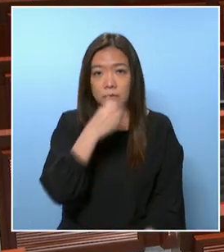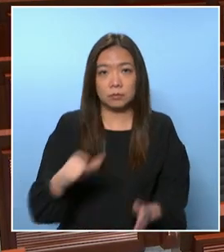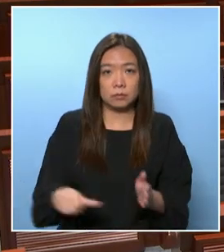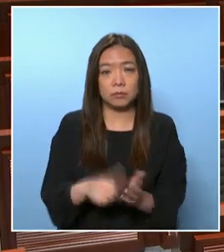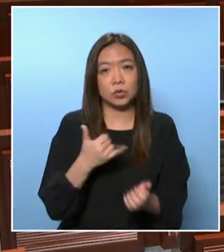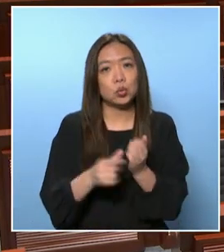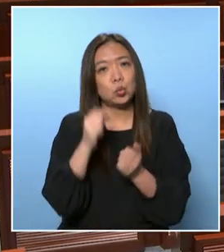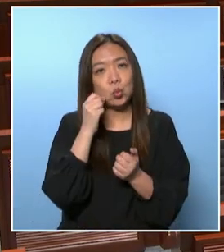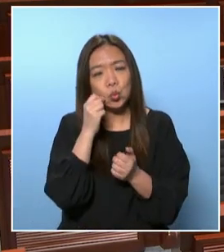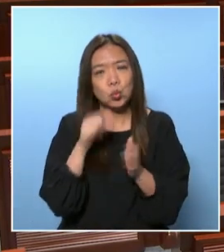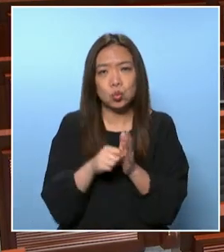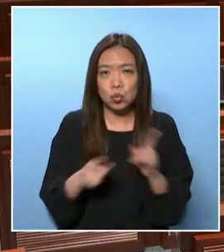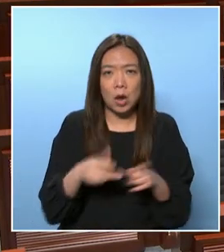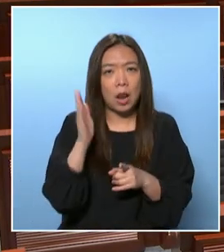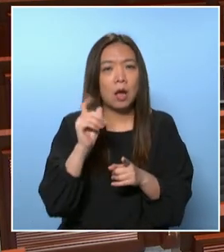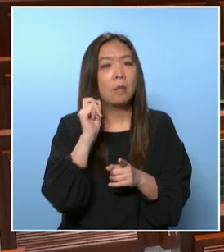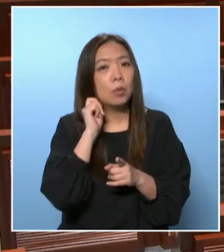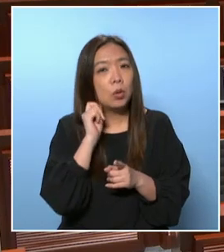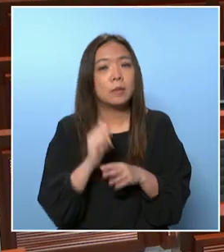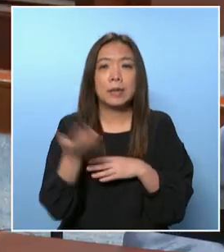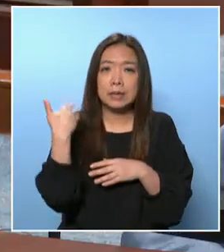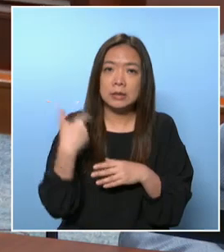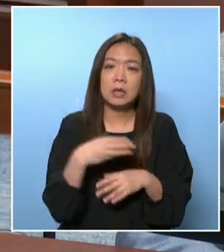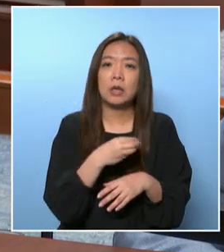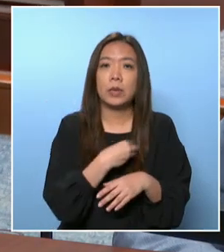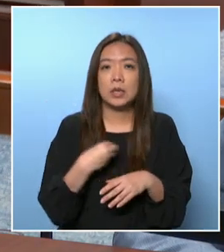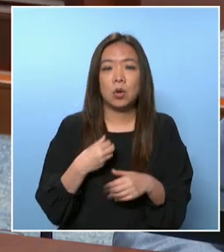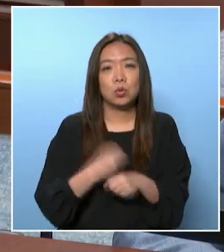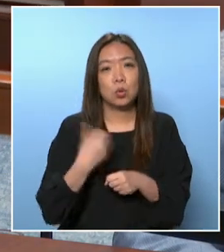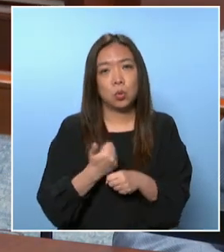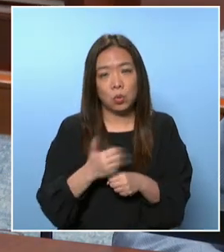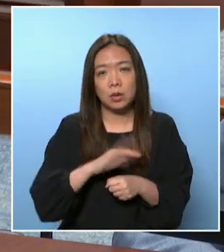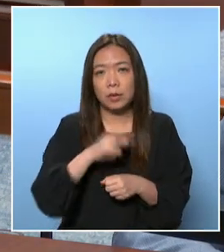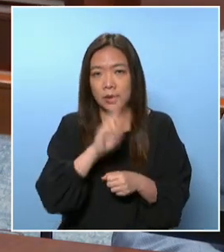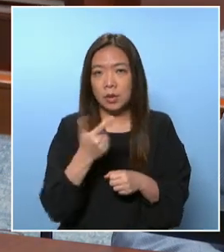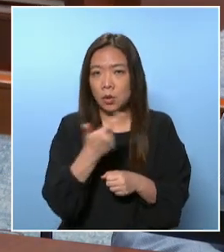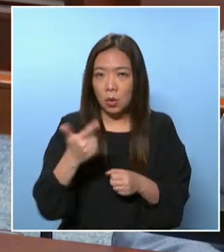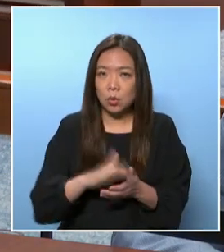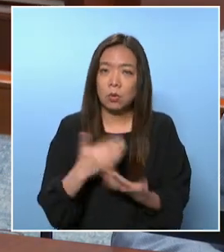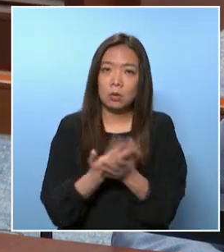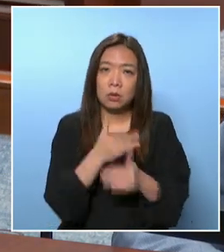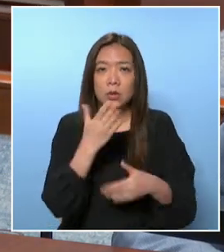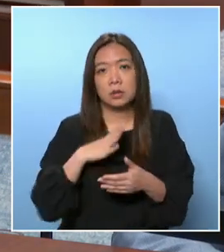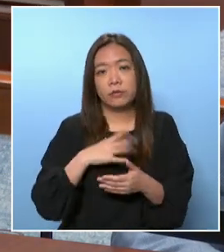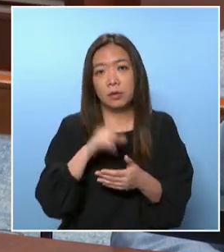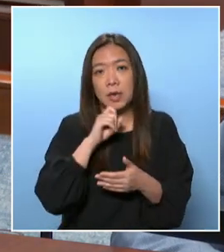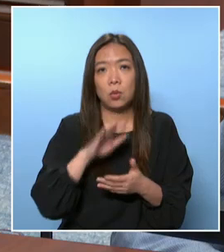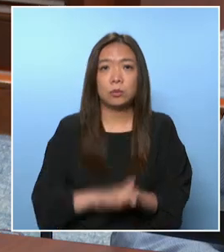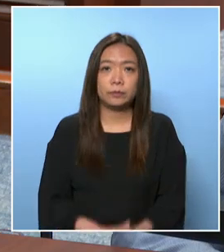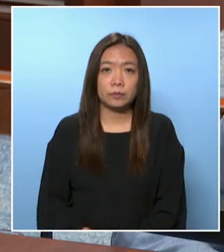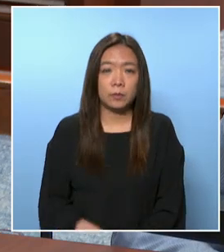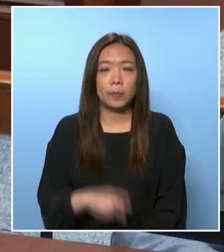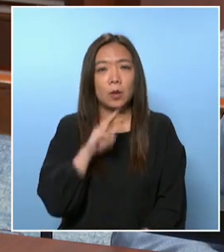Peter Shiu, Chairman, Hong Kong people have the longest lifespan. We have a really